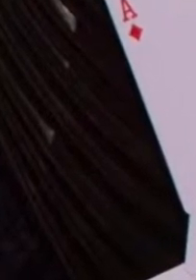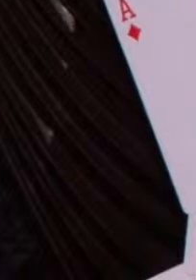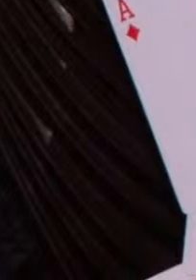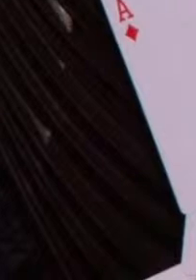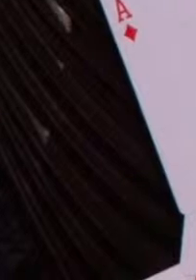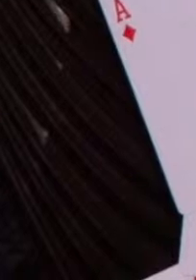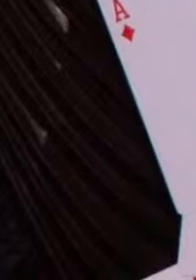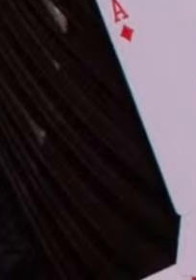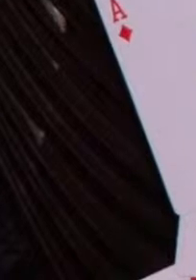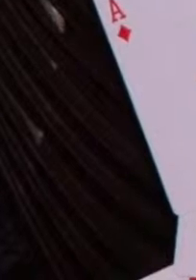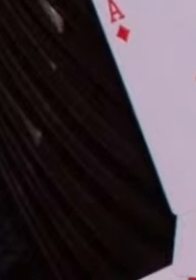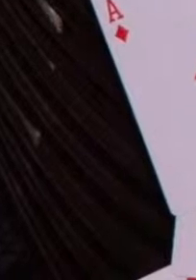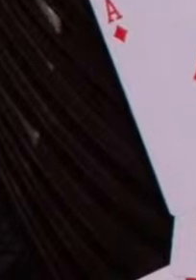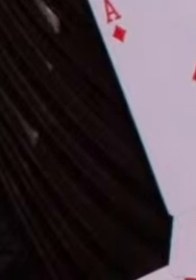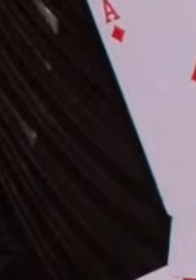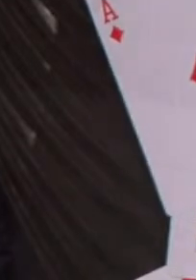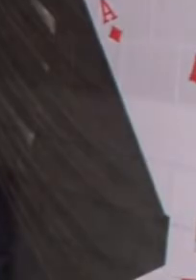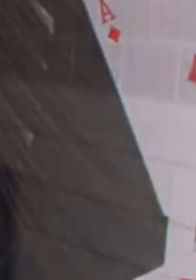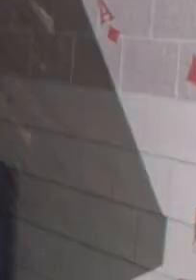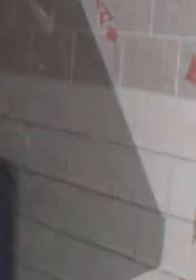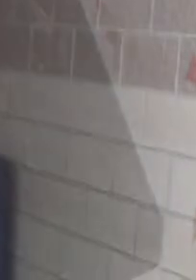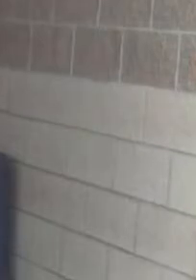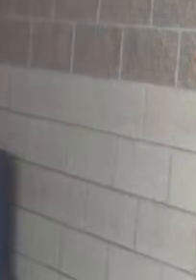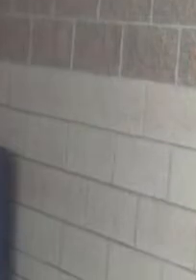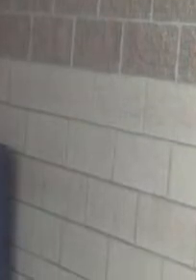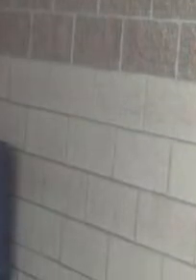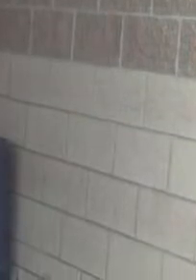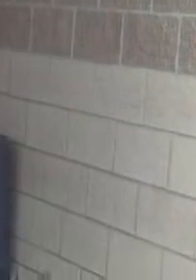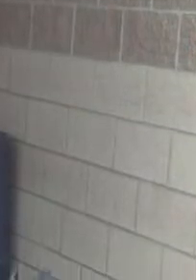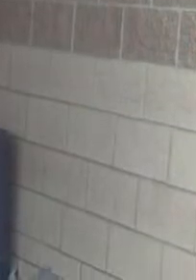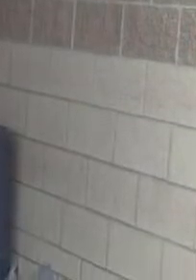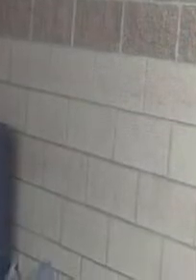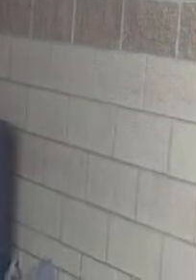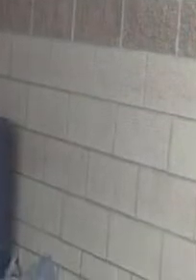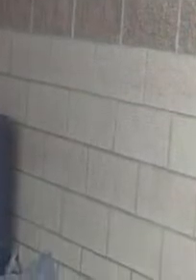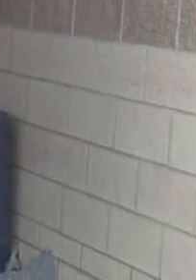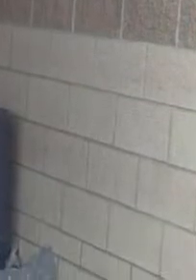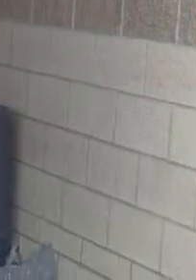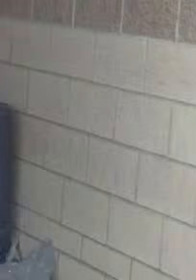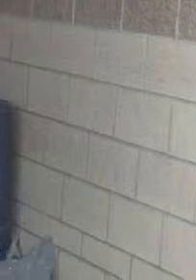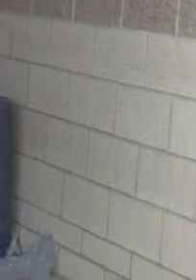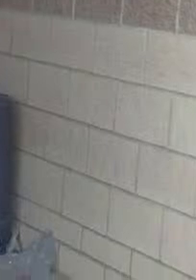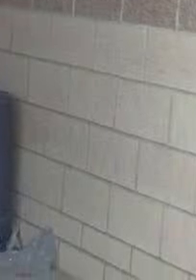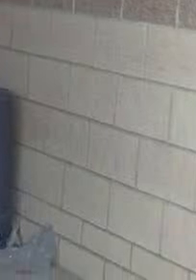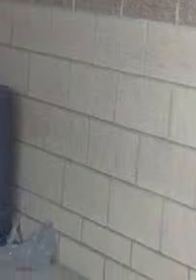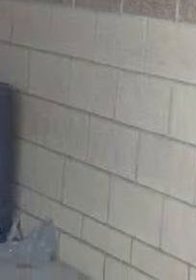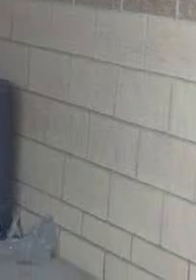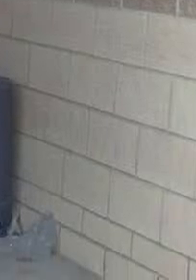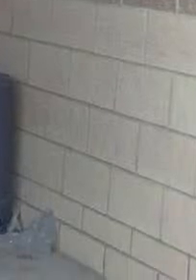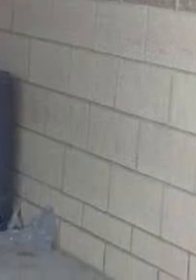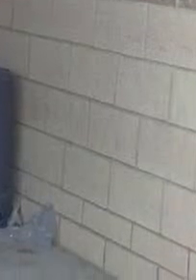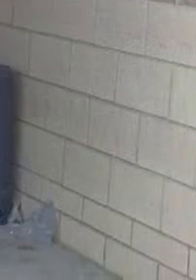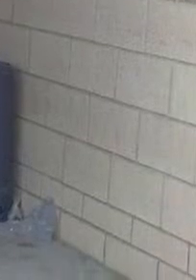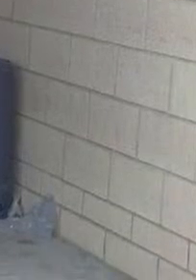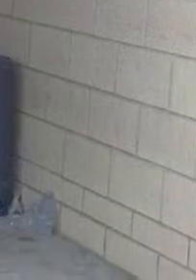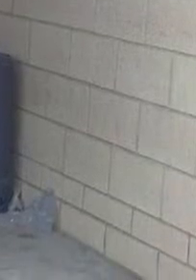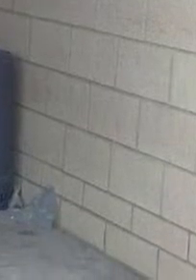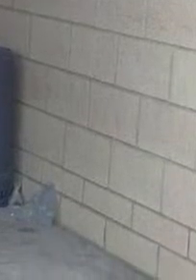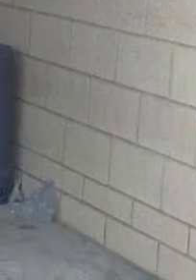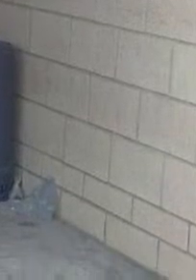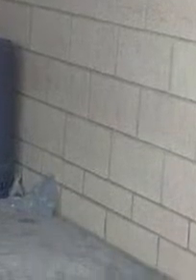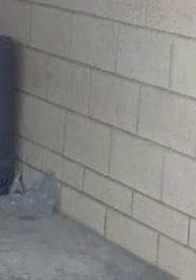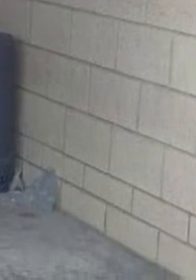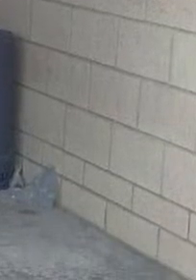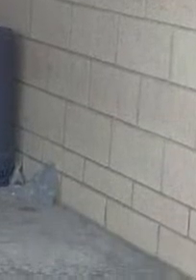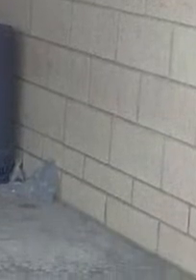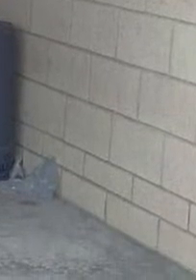I guess I'm proud. And I ain't worried about the wrinkles around my smile. I got some scars, I've